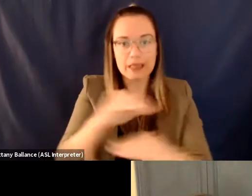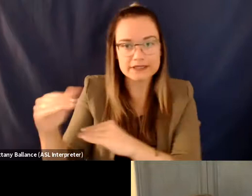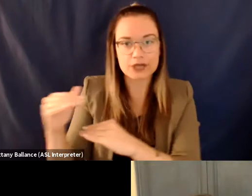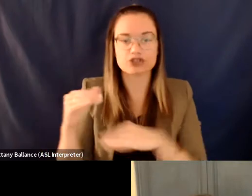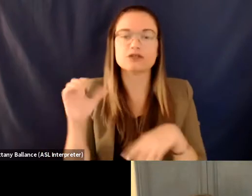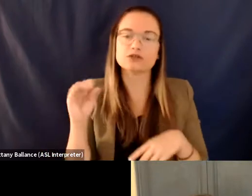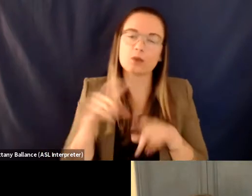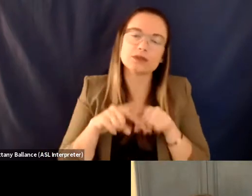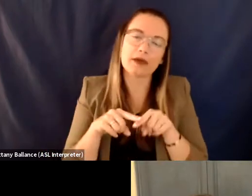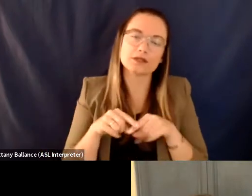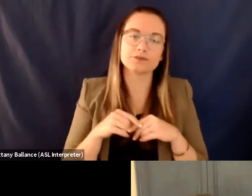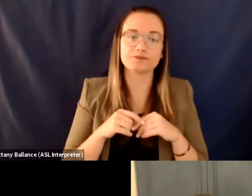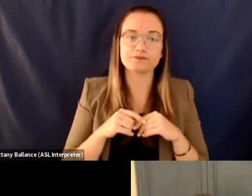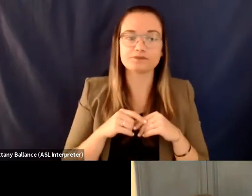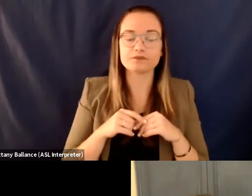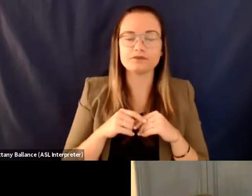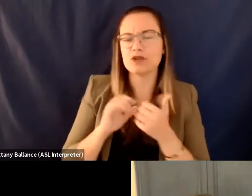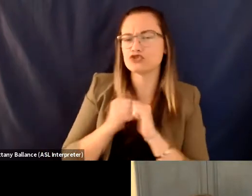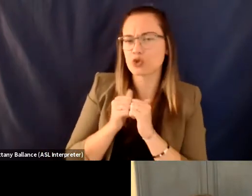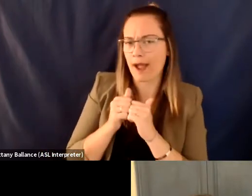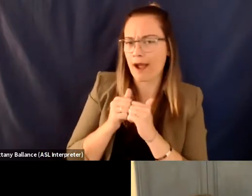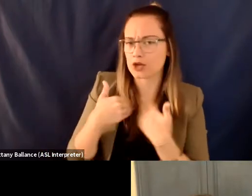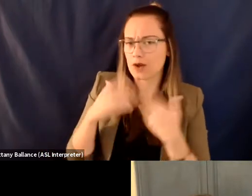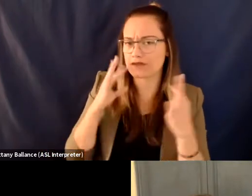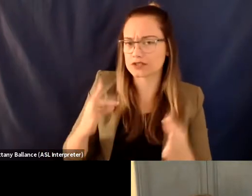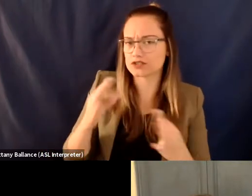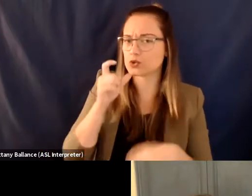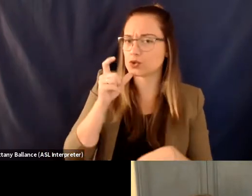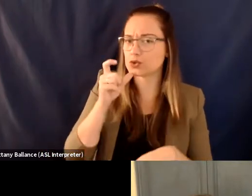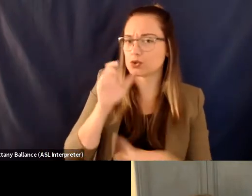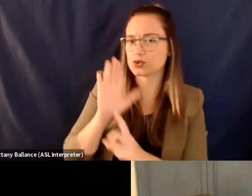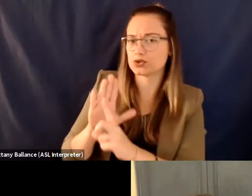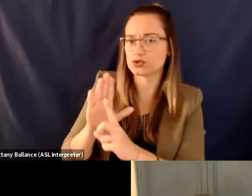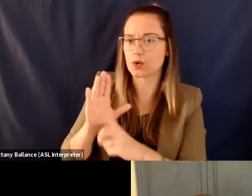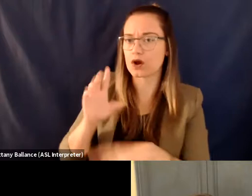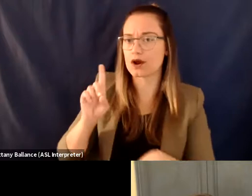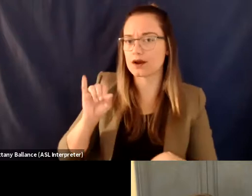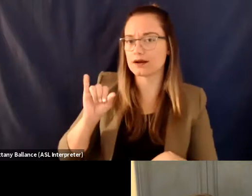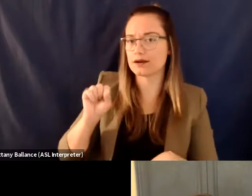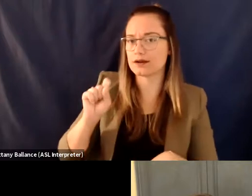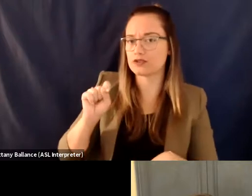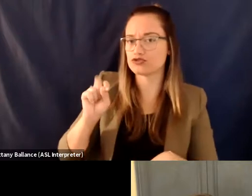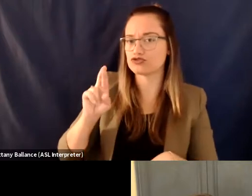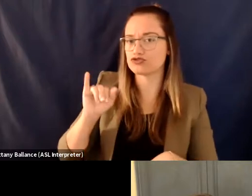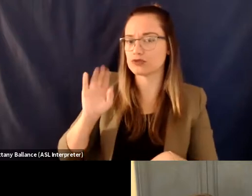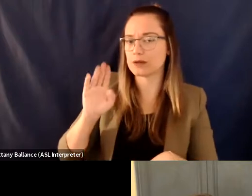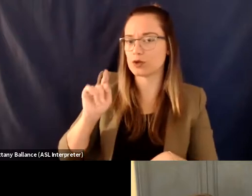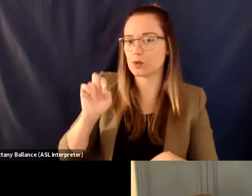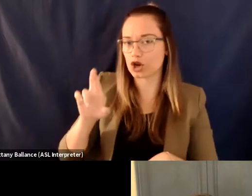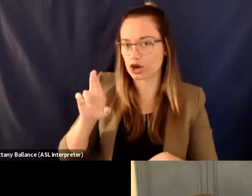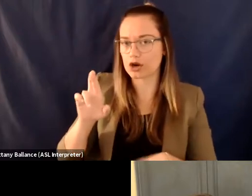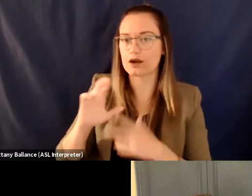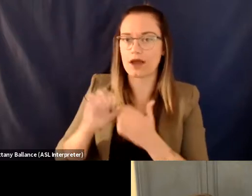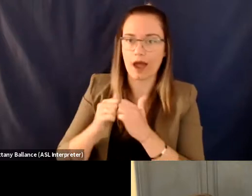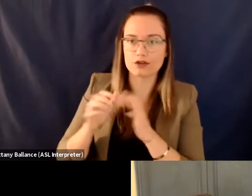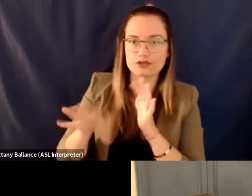how did you come to make the decision about who would be your distributor and what went into that decision and how did